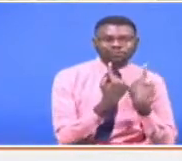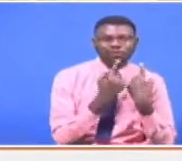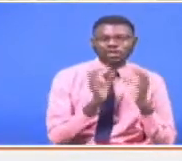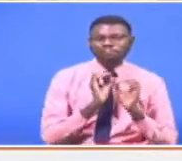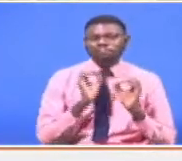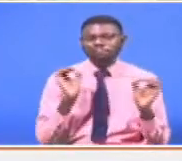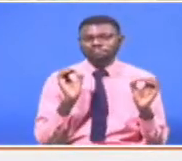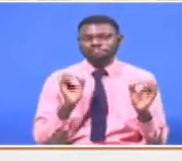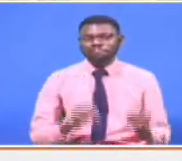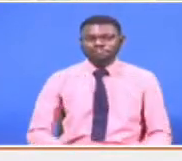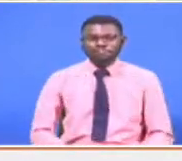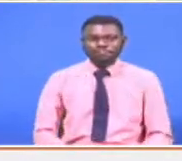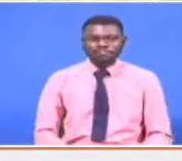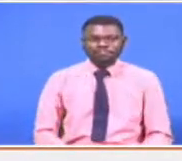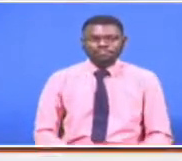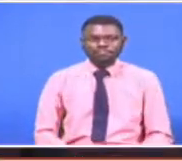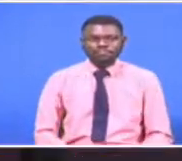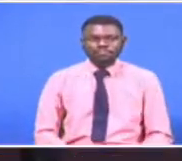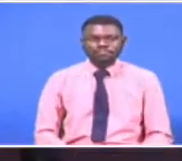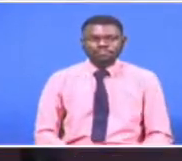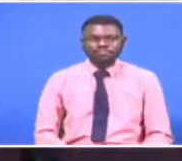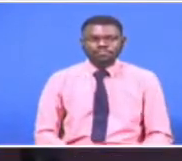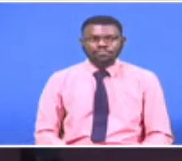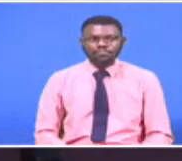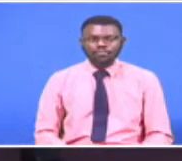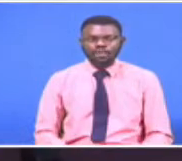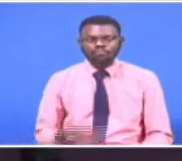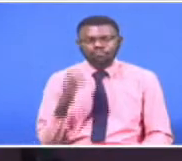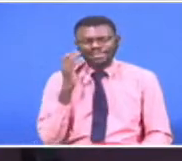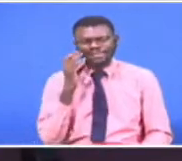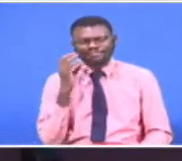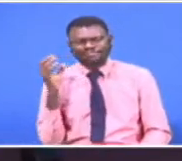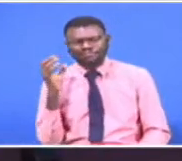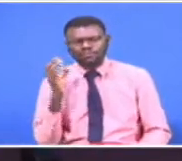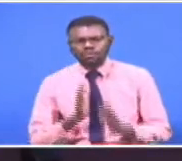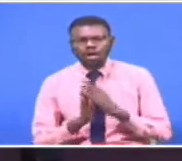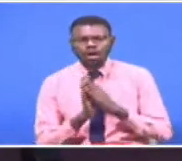Now to a sad story where survivors of the